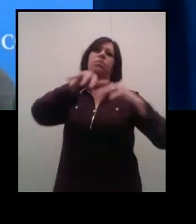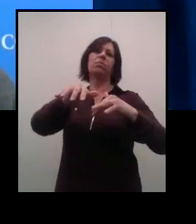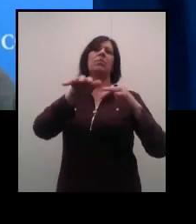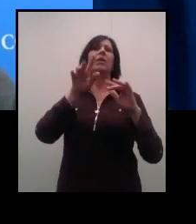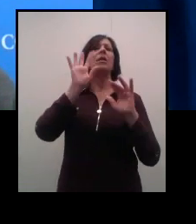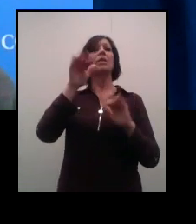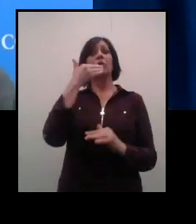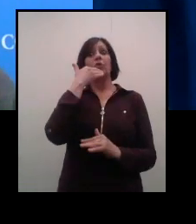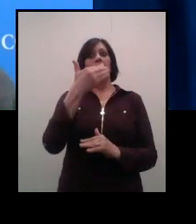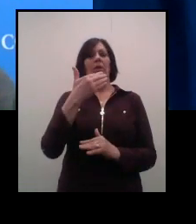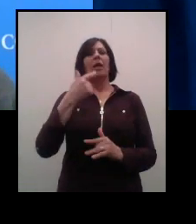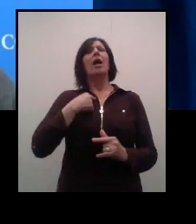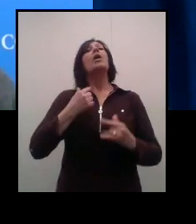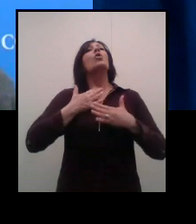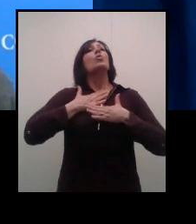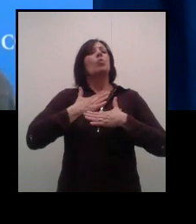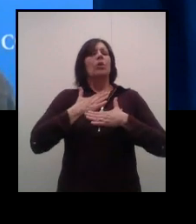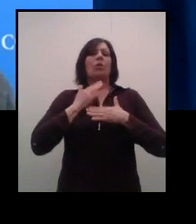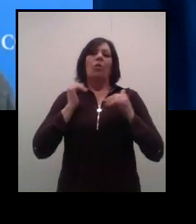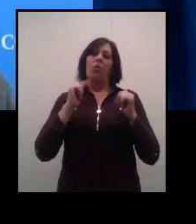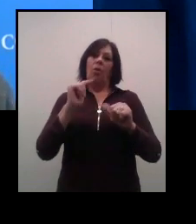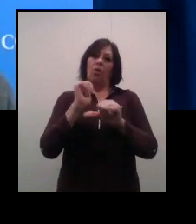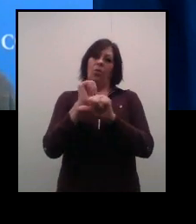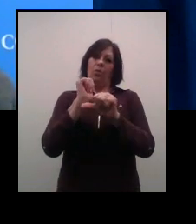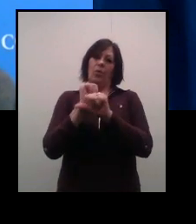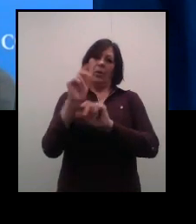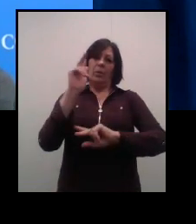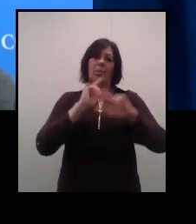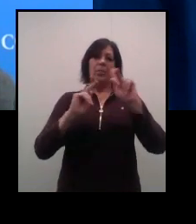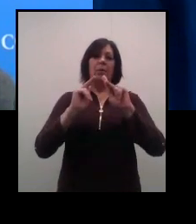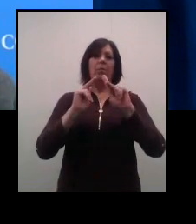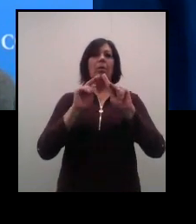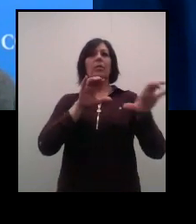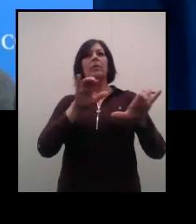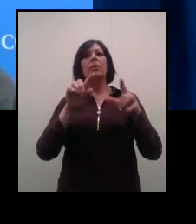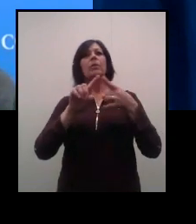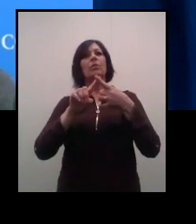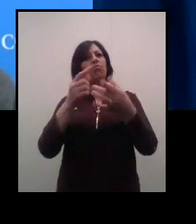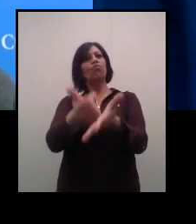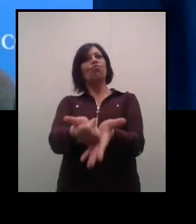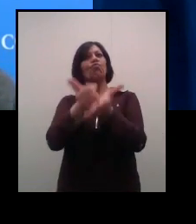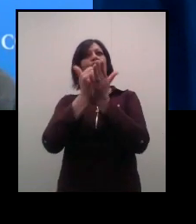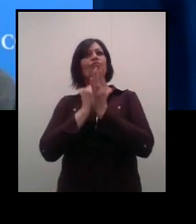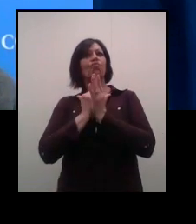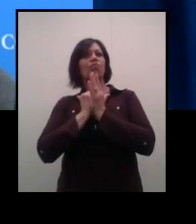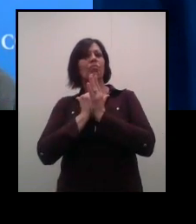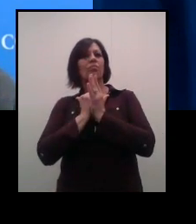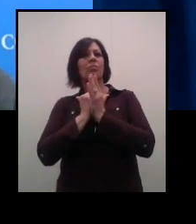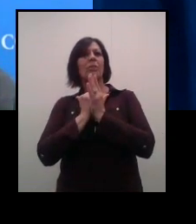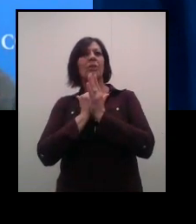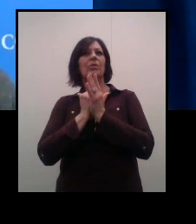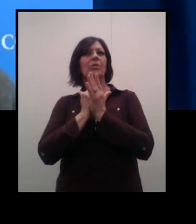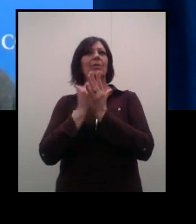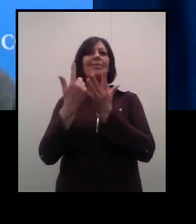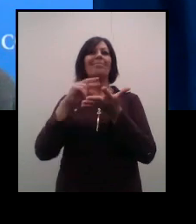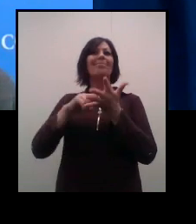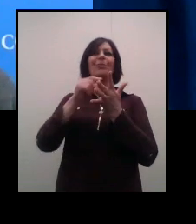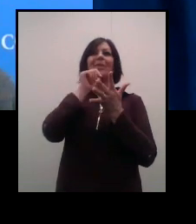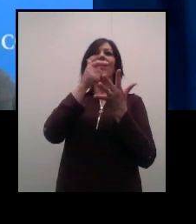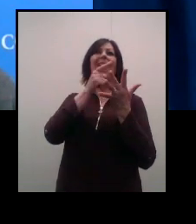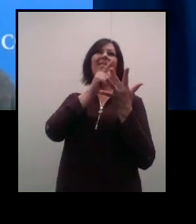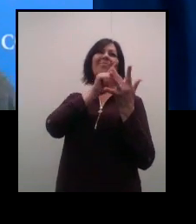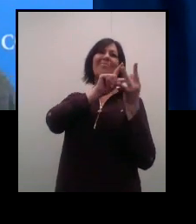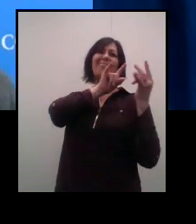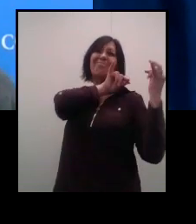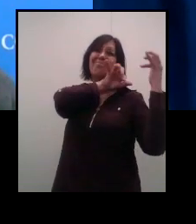about that, but I do appreciate all the work that everyone's done to help us get to the point where we are today, where we're not flooded with hospitalizations